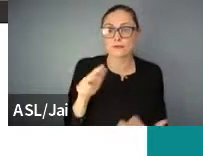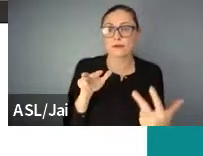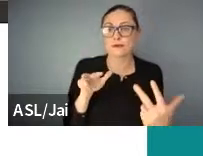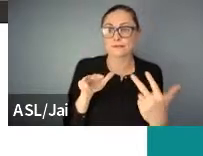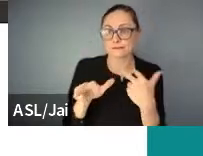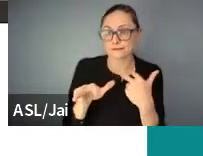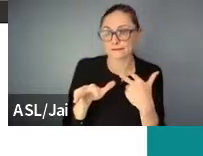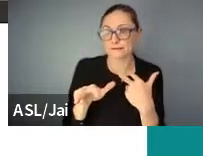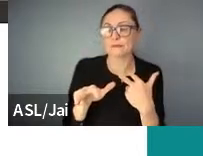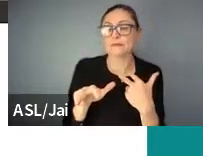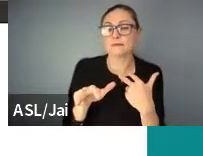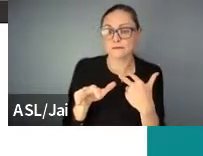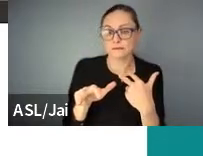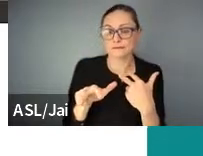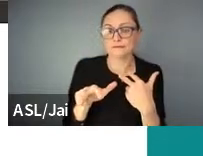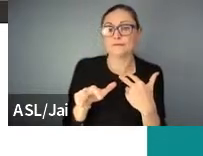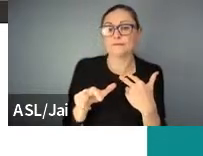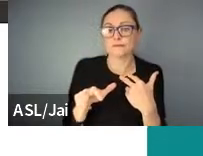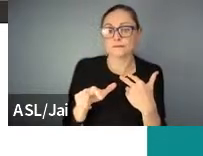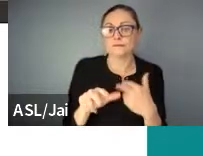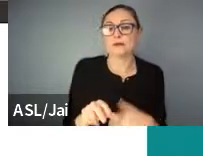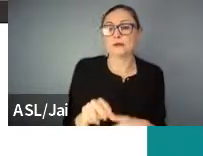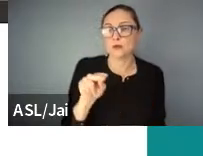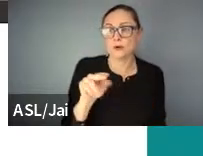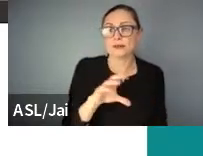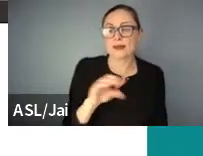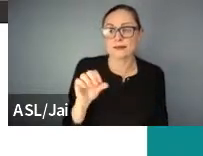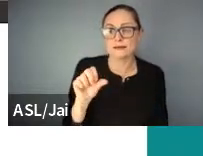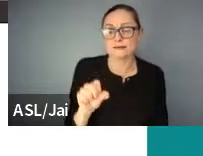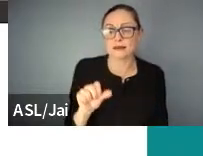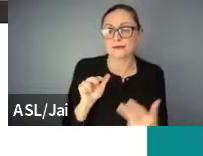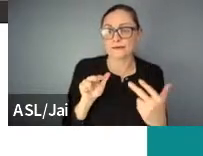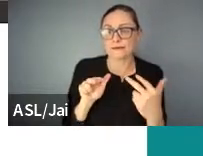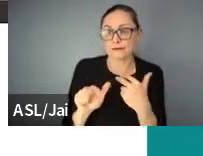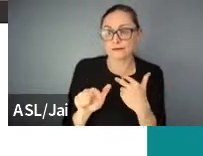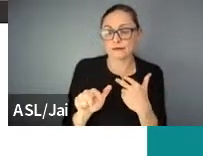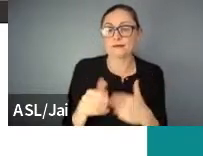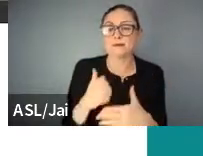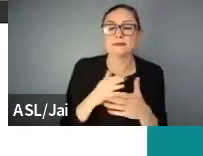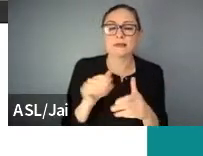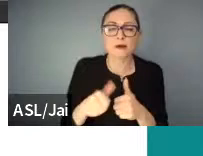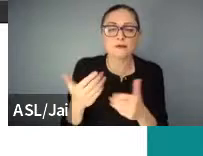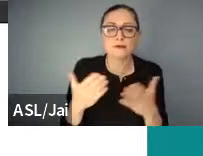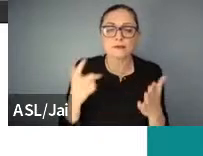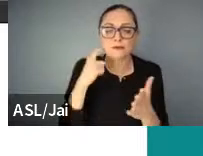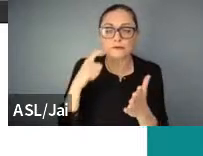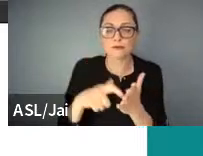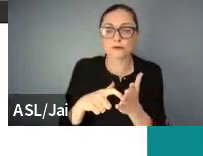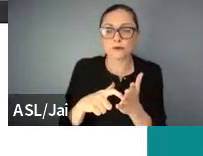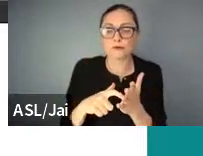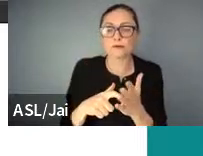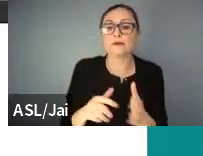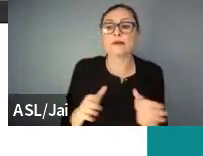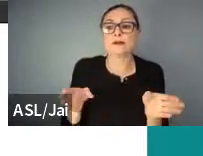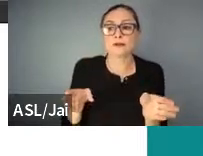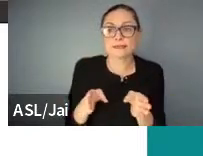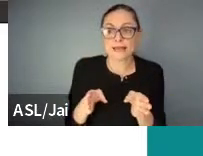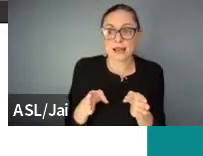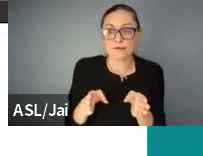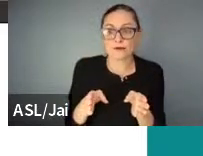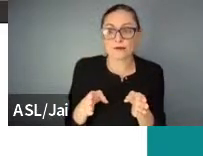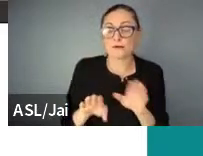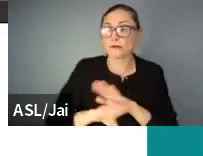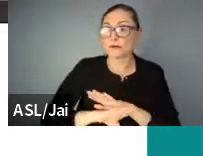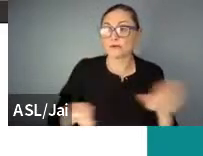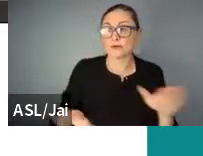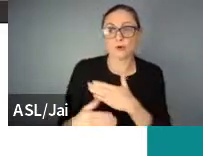traffic in each direction, both northbound and southbound. Some of the things to point out, they are very narrow lanes. There are no